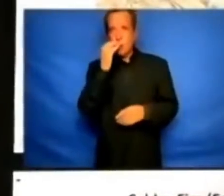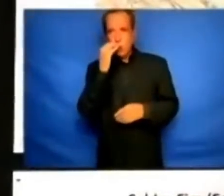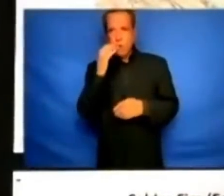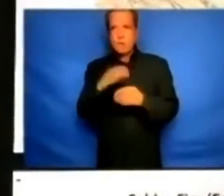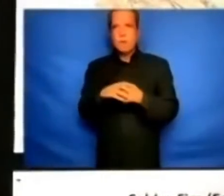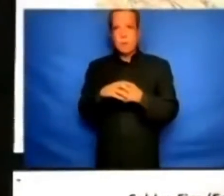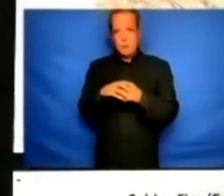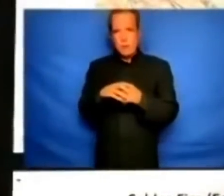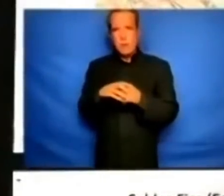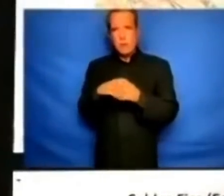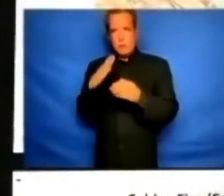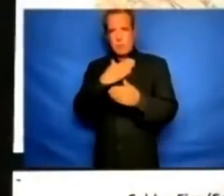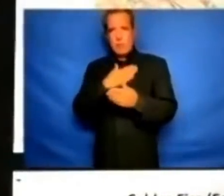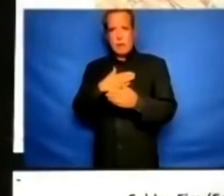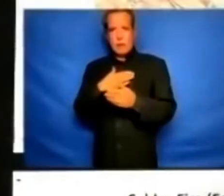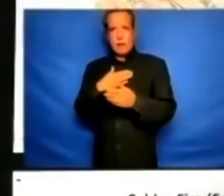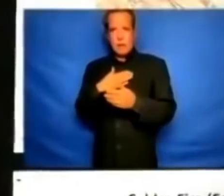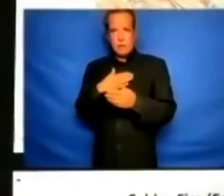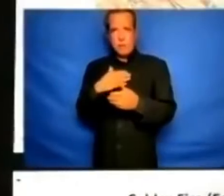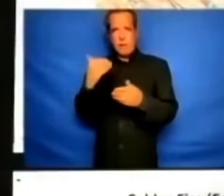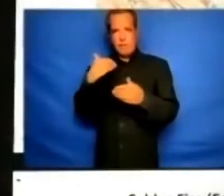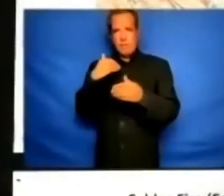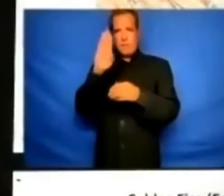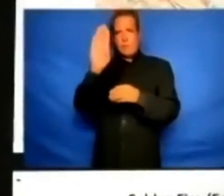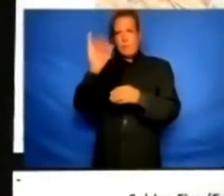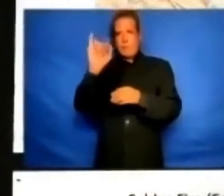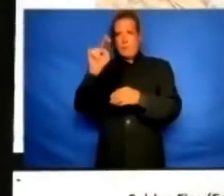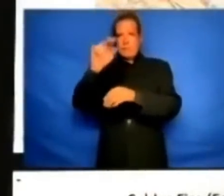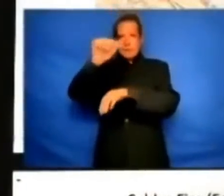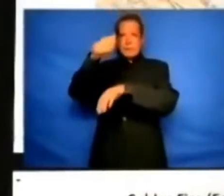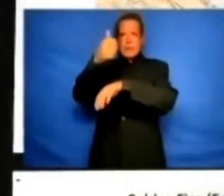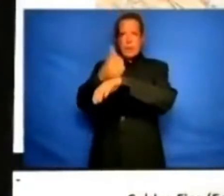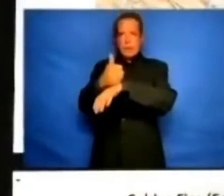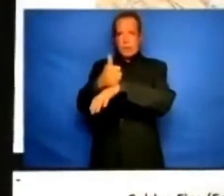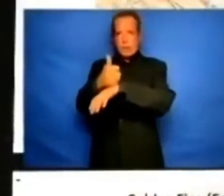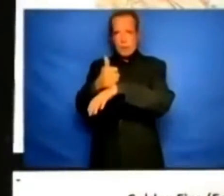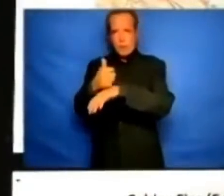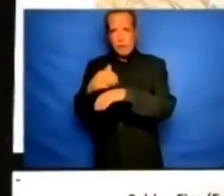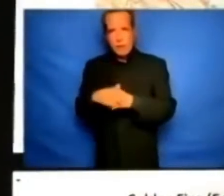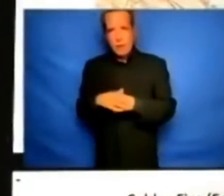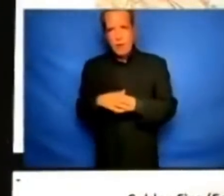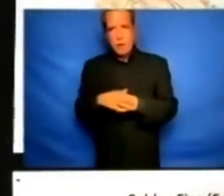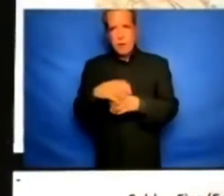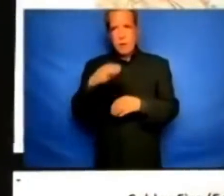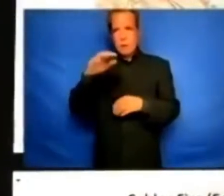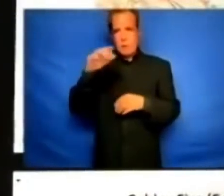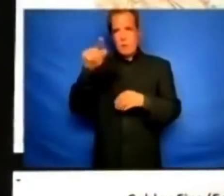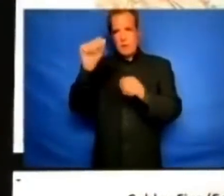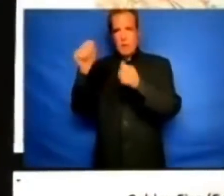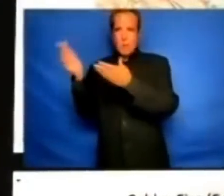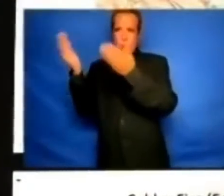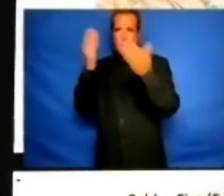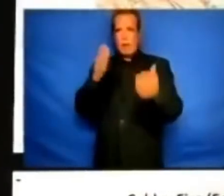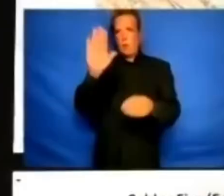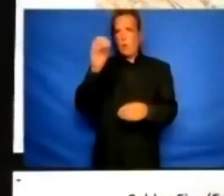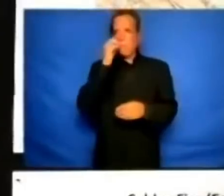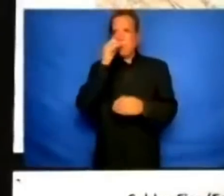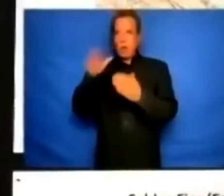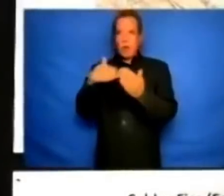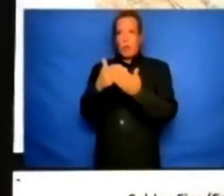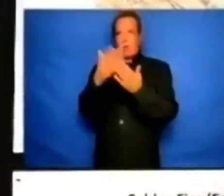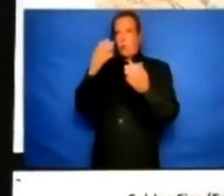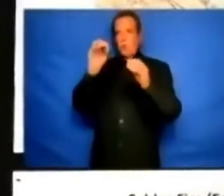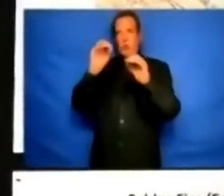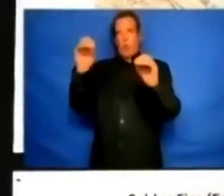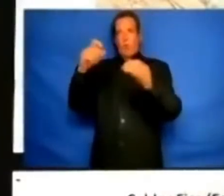contamination, please, we have been set up at our transfer station at 2140 Ruth Avenue, where you can bring all the food waste you want at no charge.